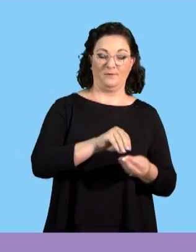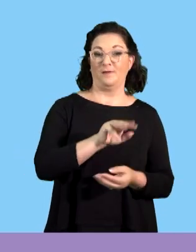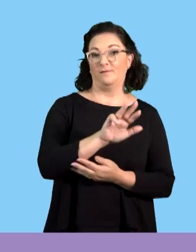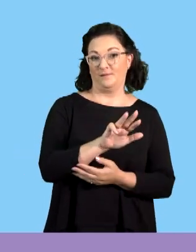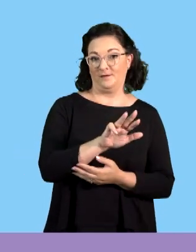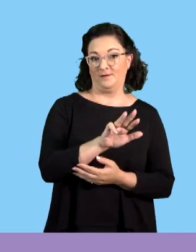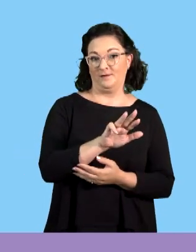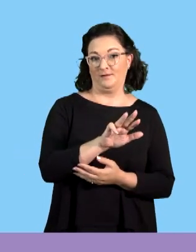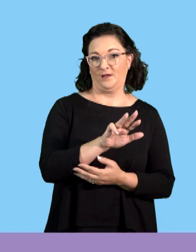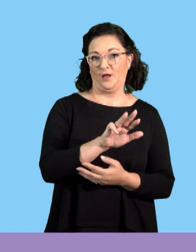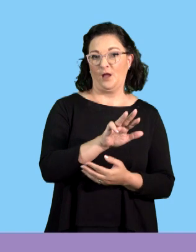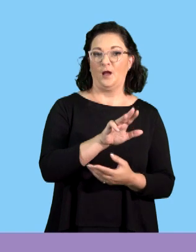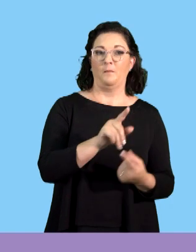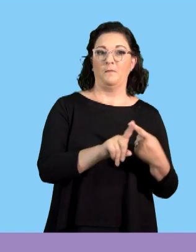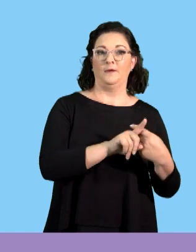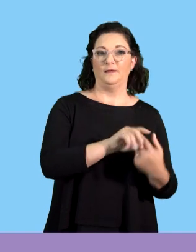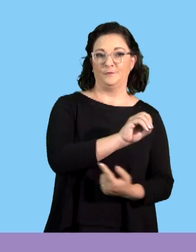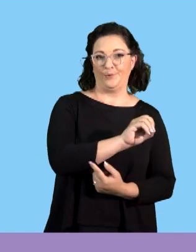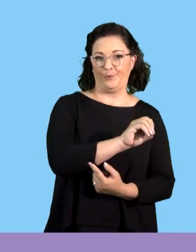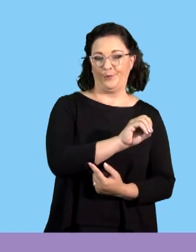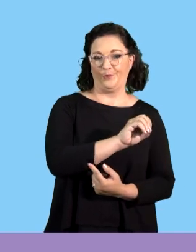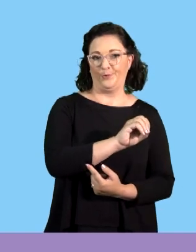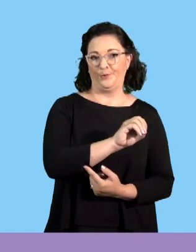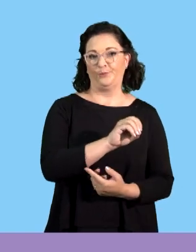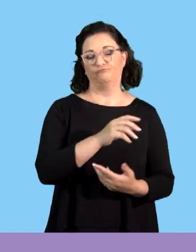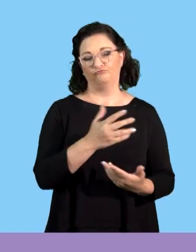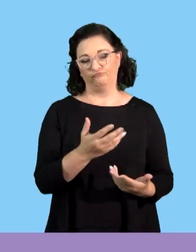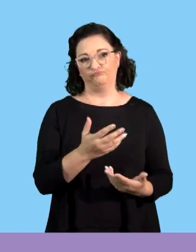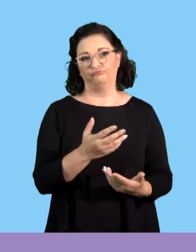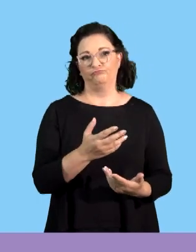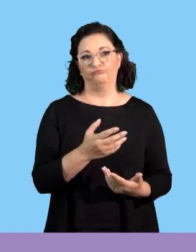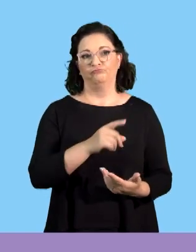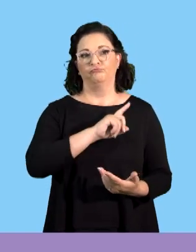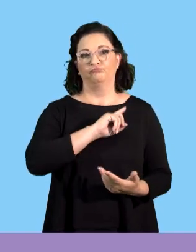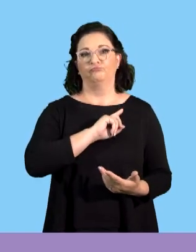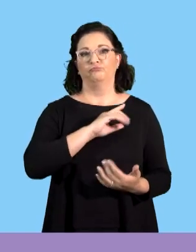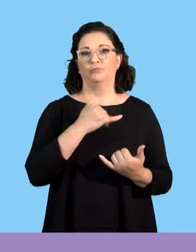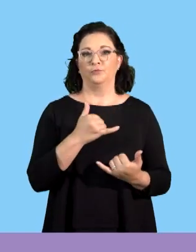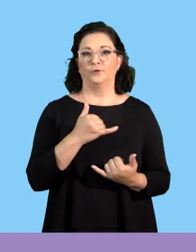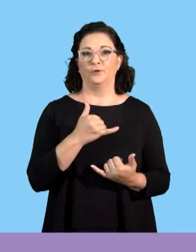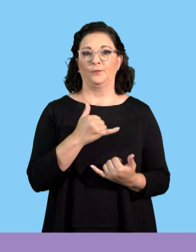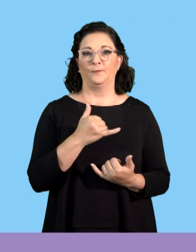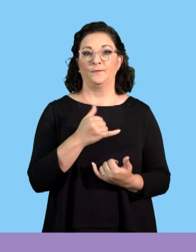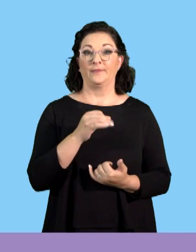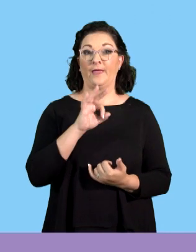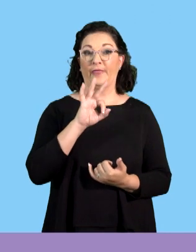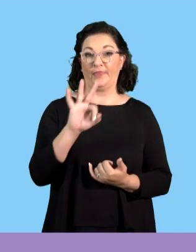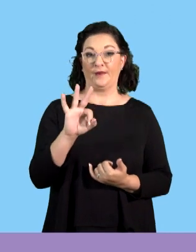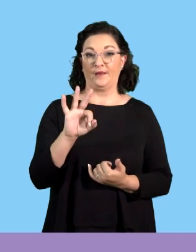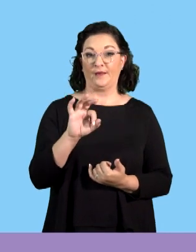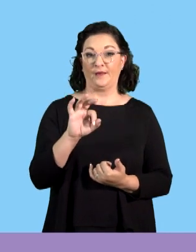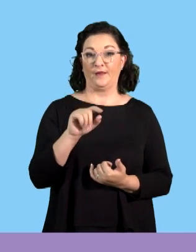hundredths and 0 hundredths, which will give you, so we said this is now 3,000.